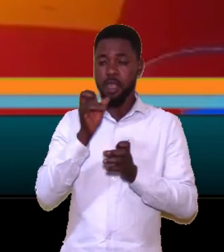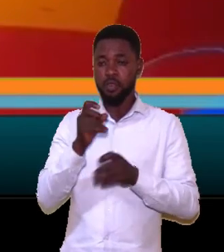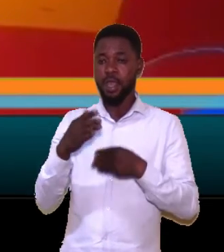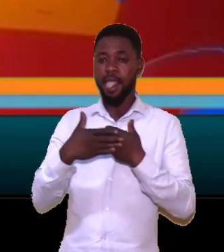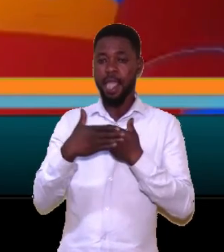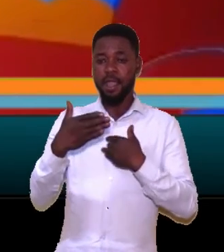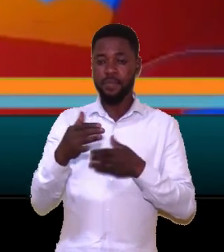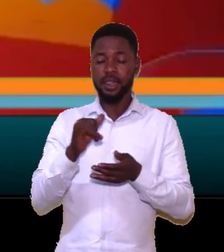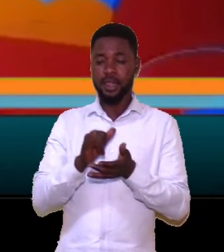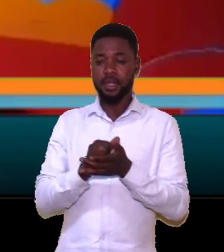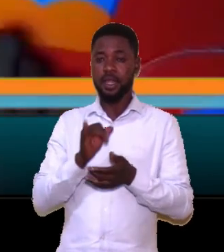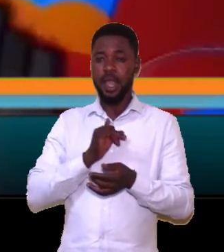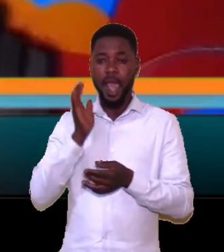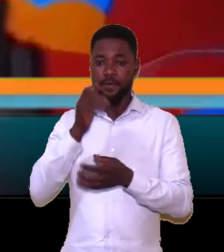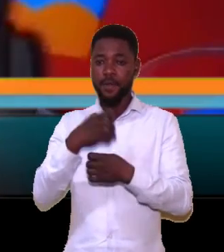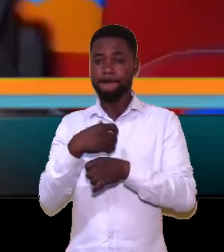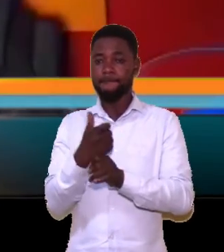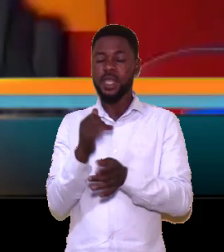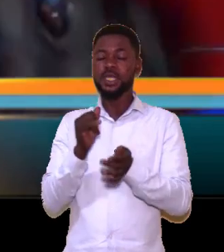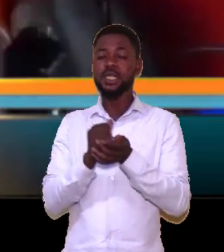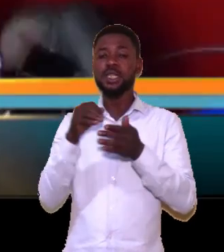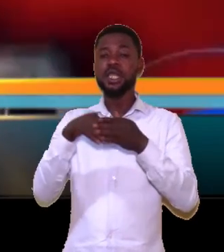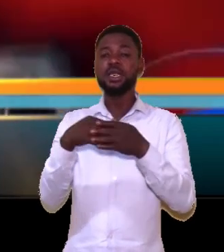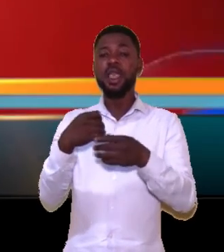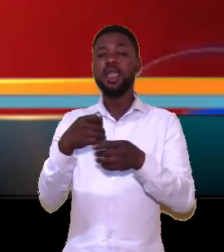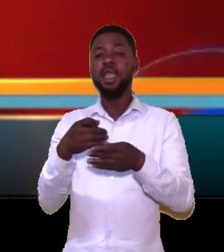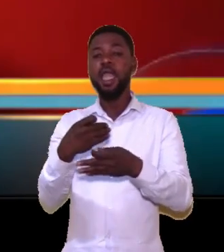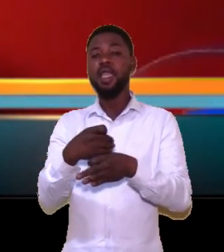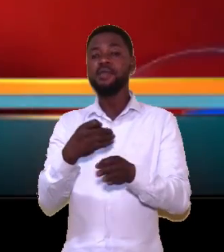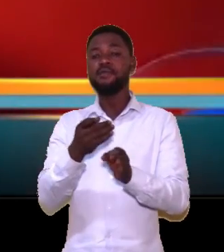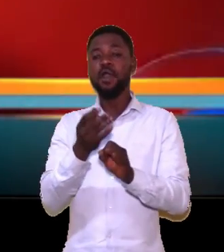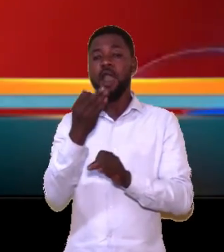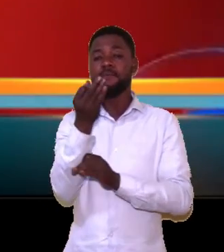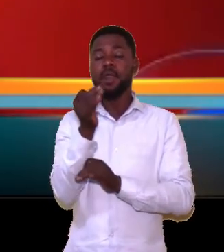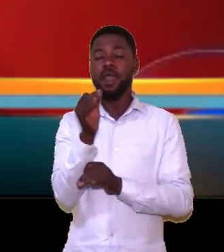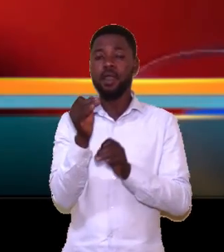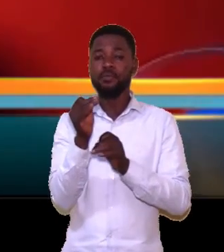think three is okay. Then after this, I will make it in form